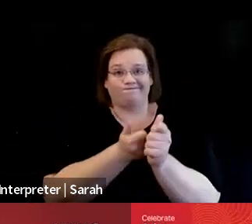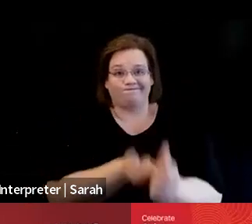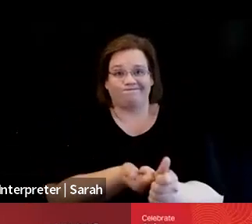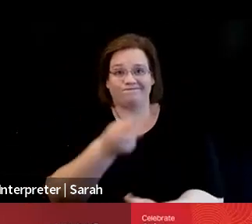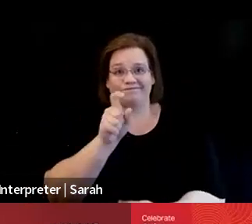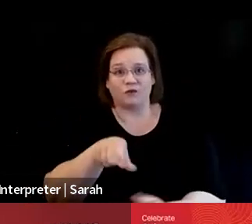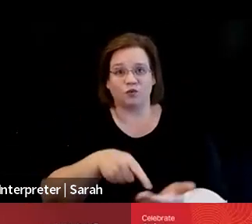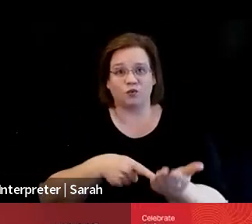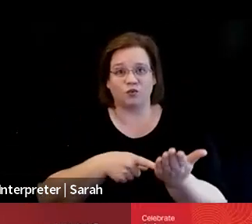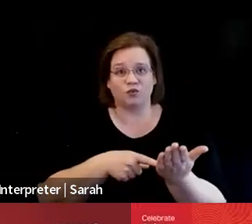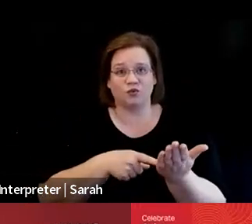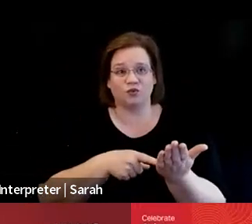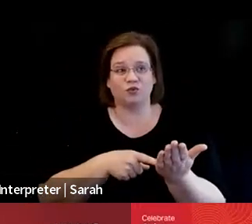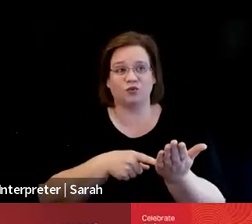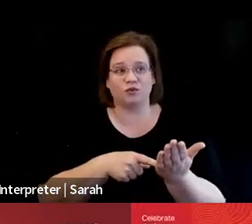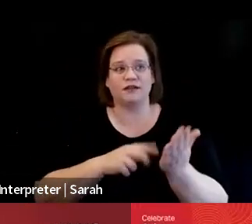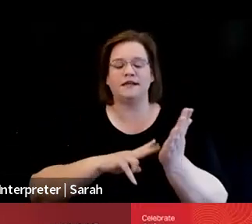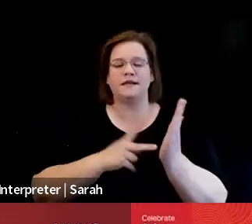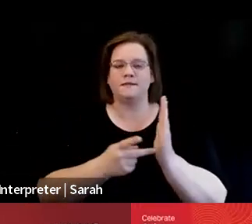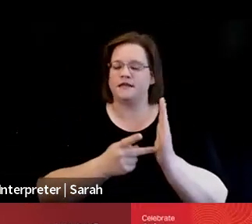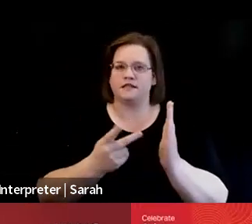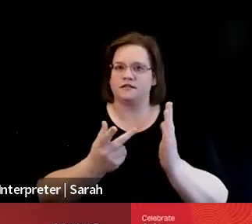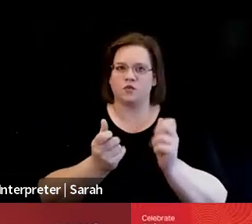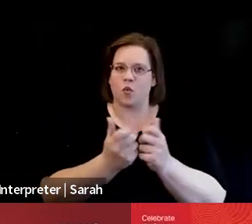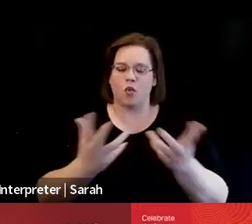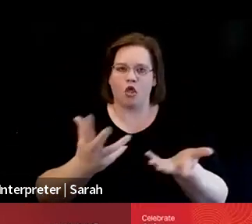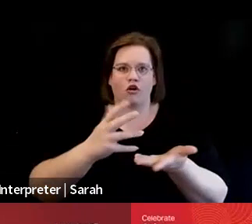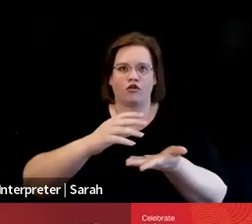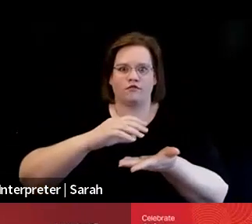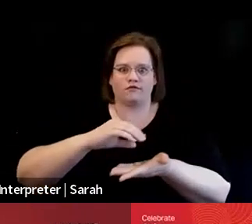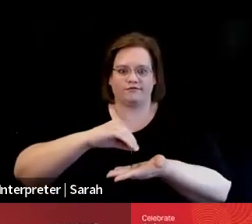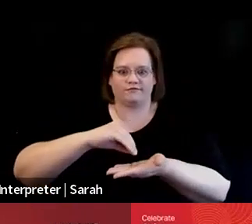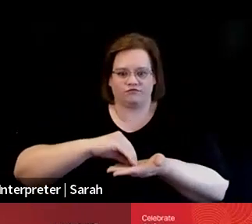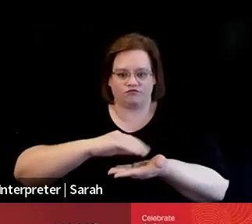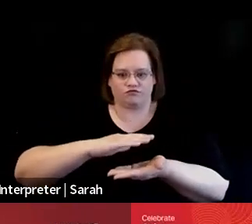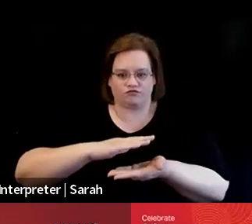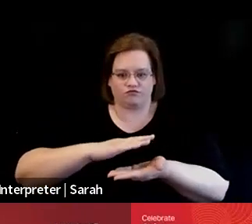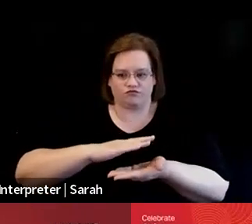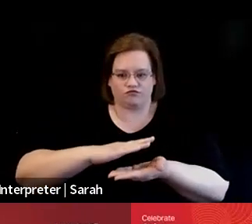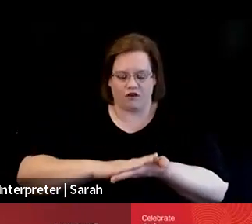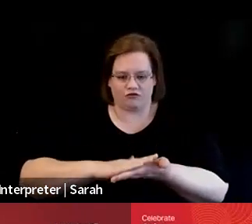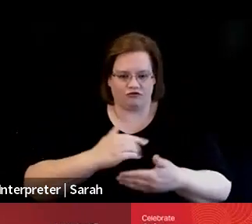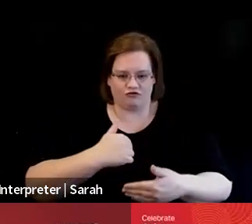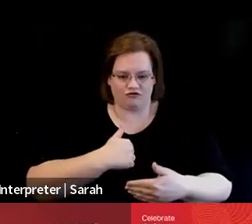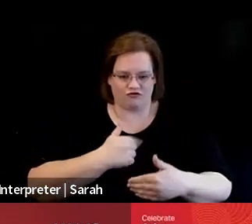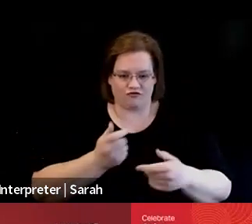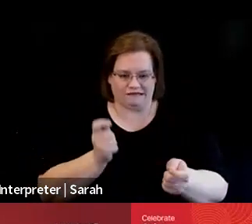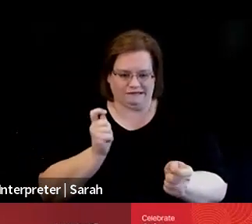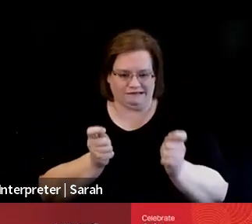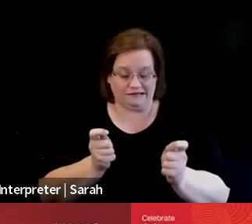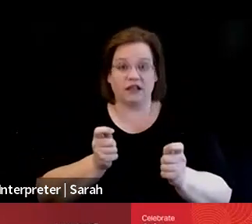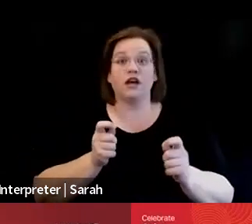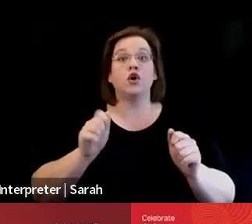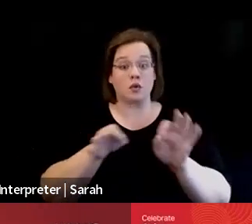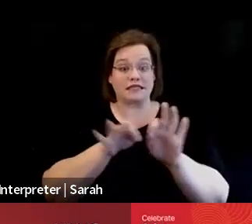that's what I meant, that there's not a whole lot of recourse as a translator sometimes to try to make it better. You can organize the sentence better, and